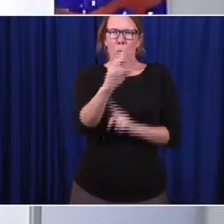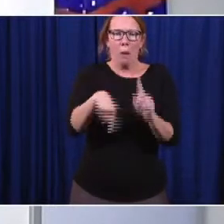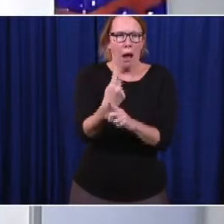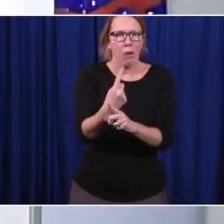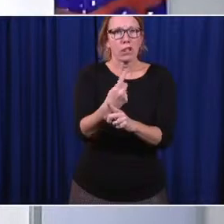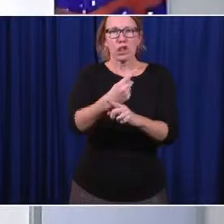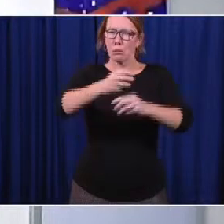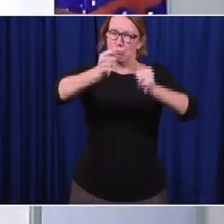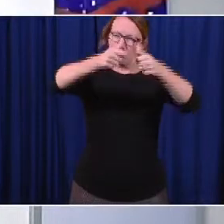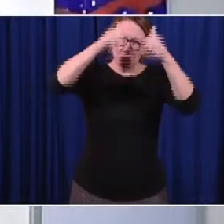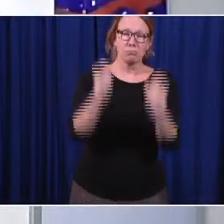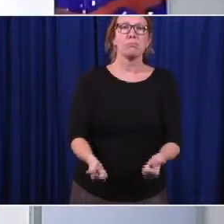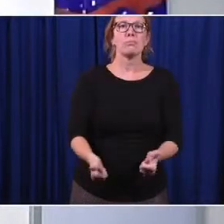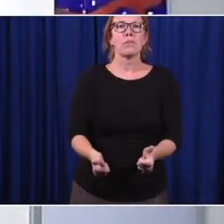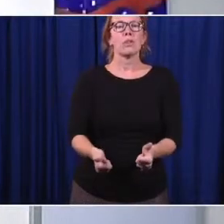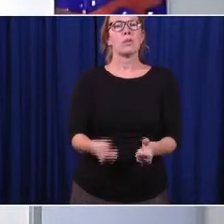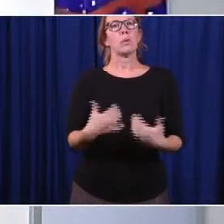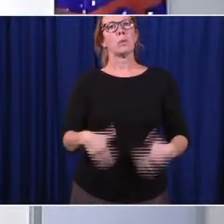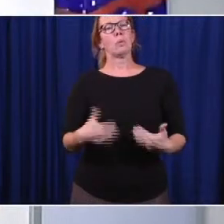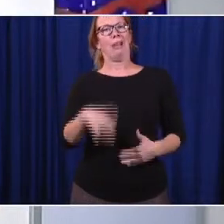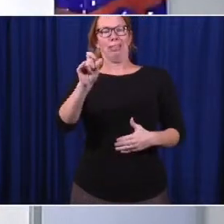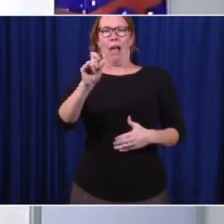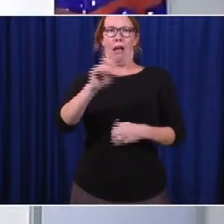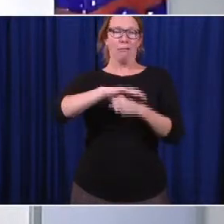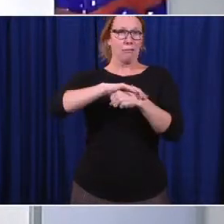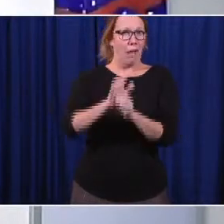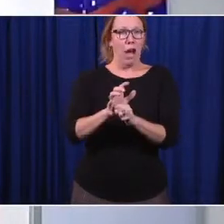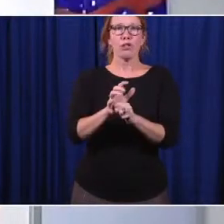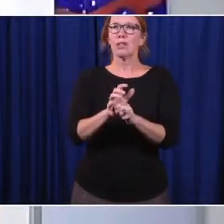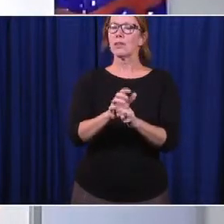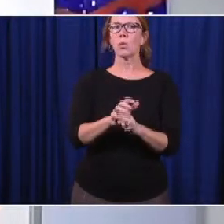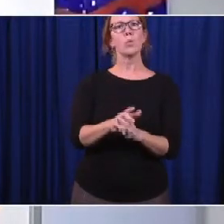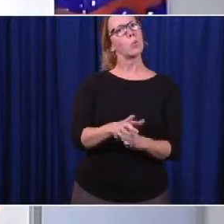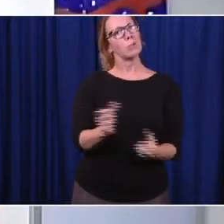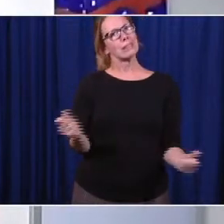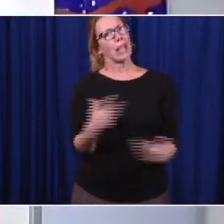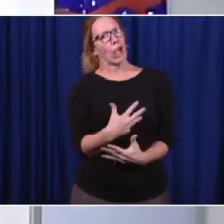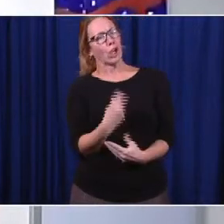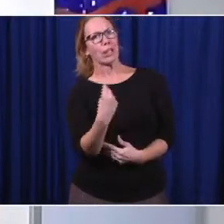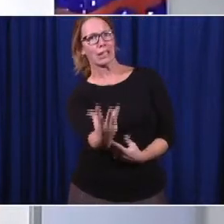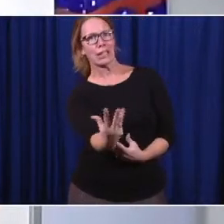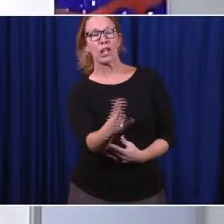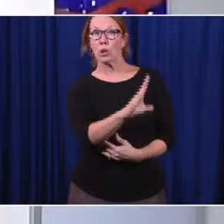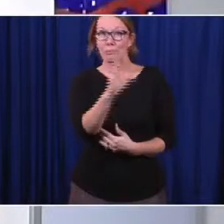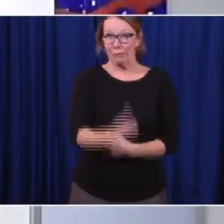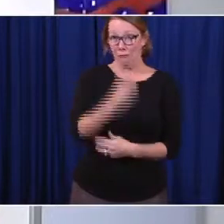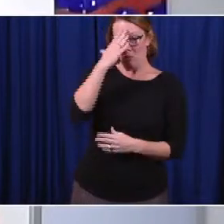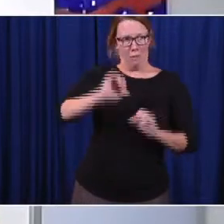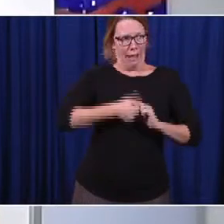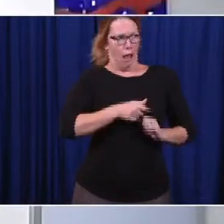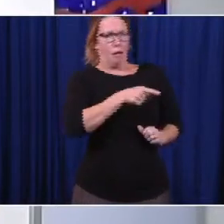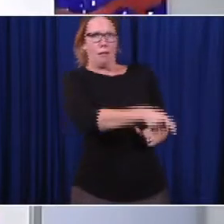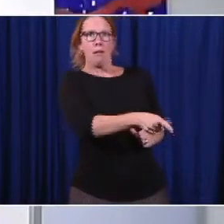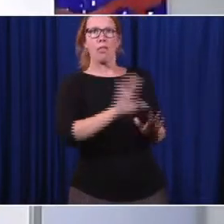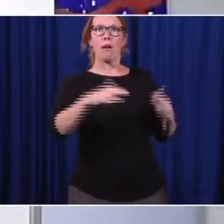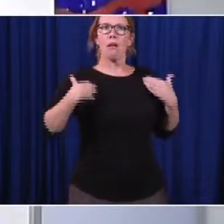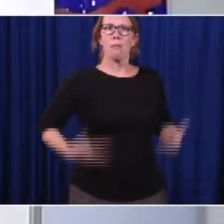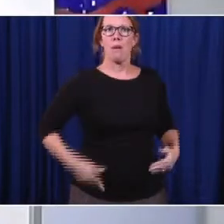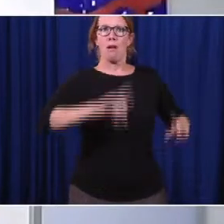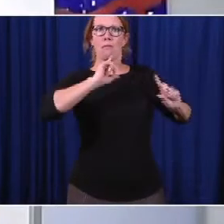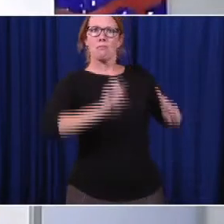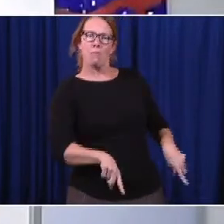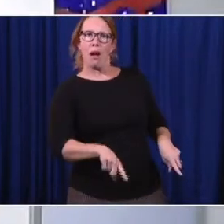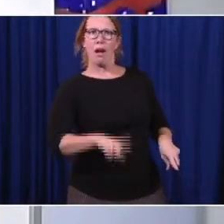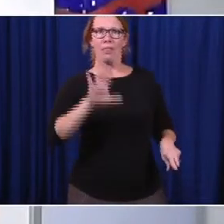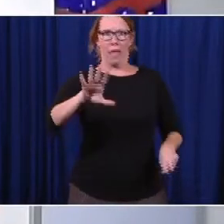think the unpredictability of that virus and the piece of it, that's the scary part, is we never really know how somebody's going to respond to this virus, what their